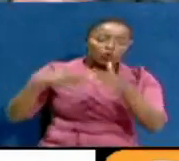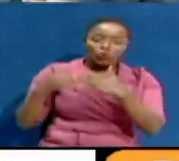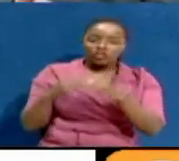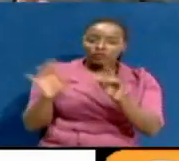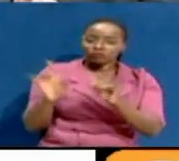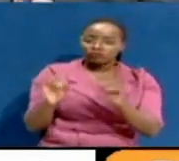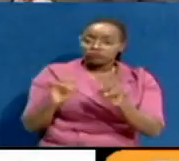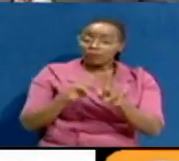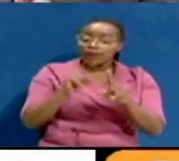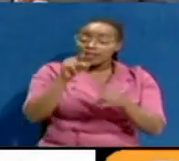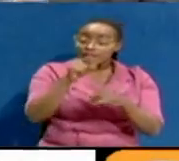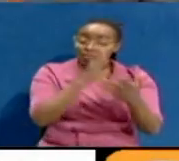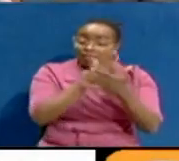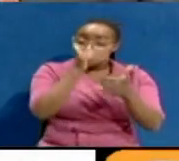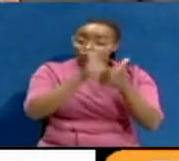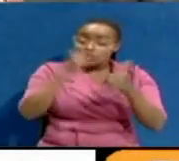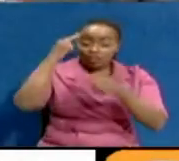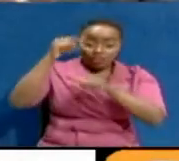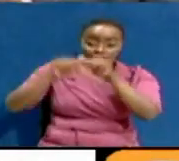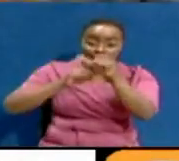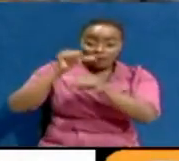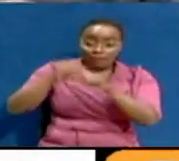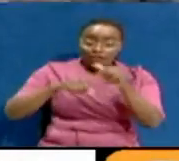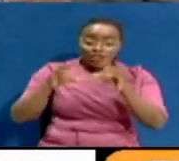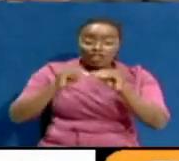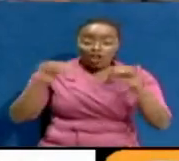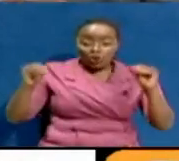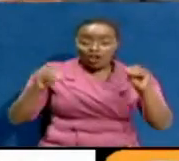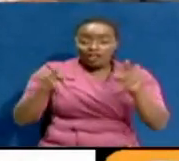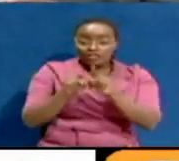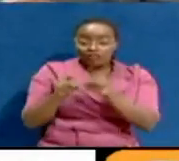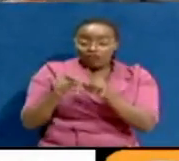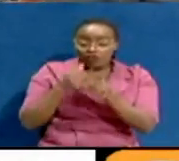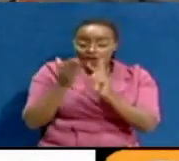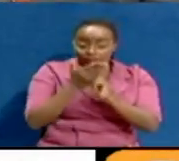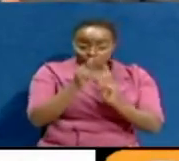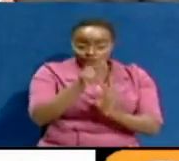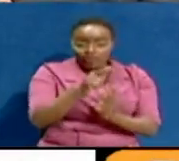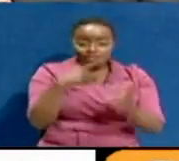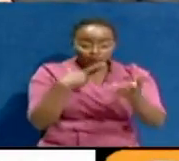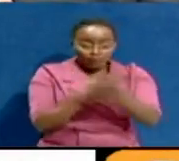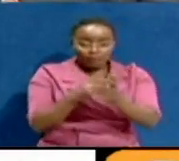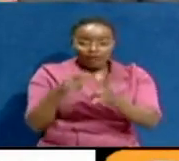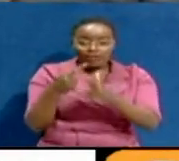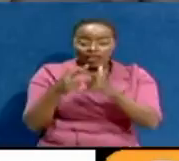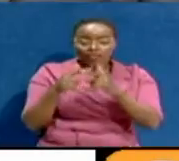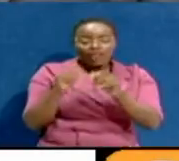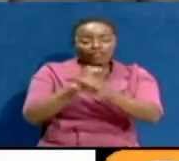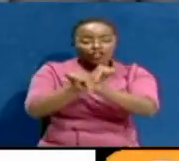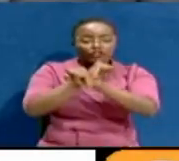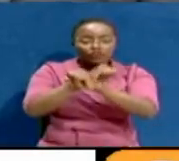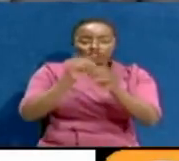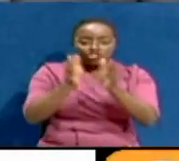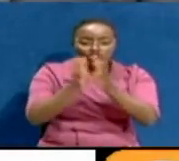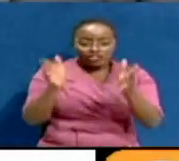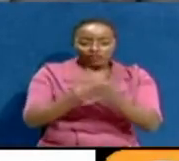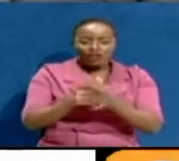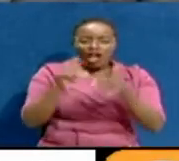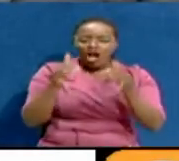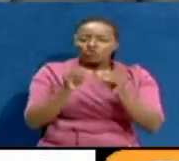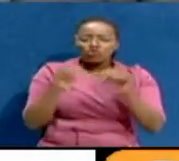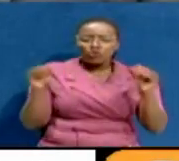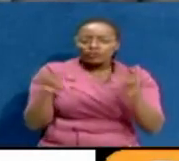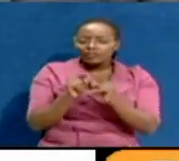So that's part of the consideration. But really, the longer you take between the doses, the better the overall protection in the end. How long is the